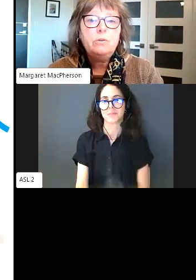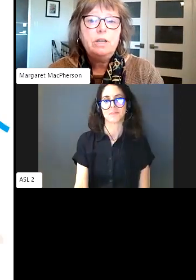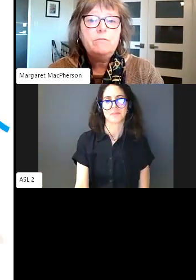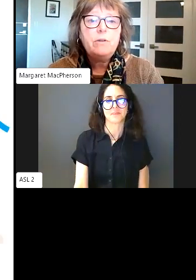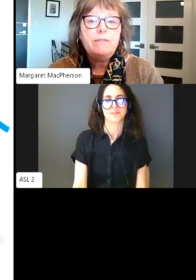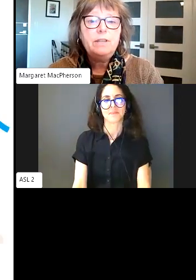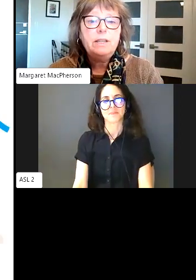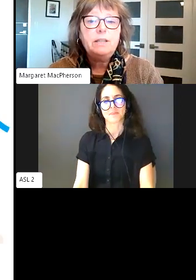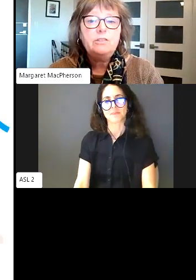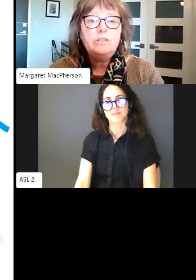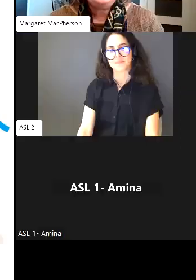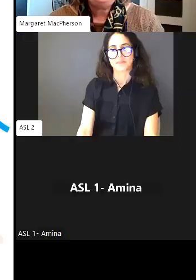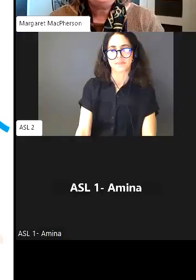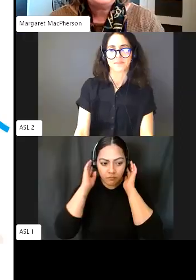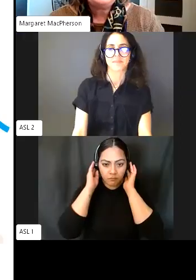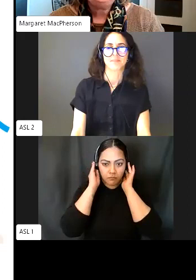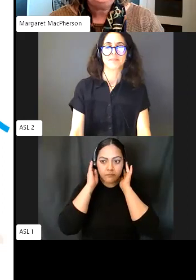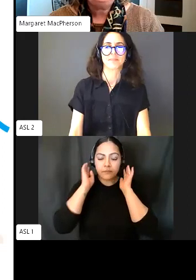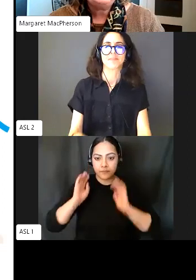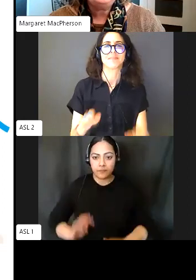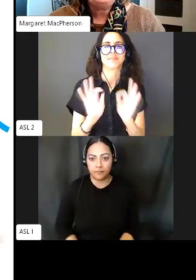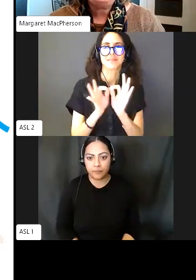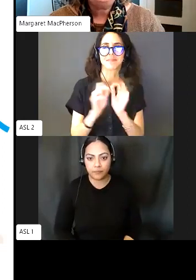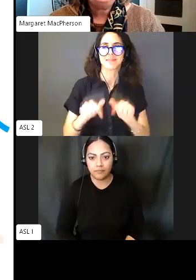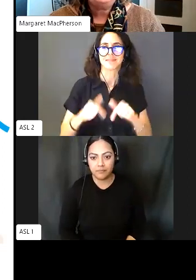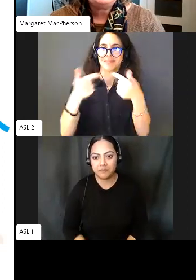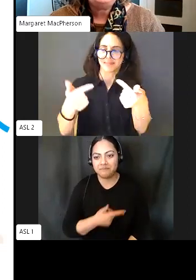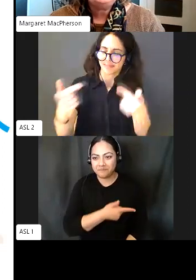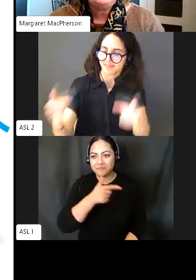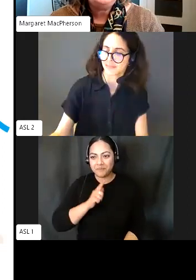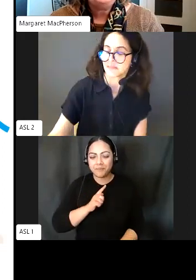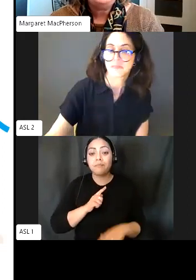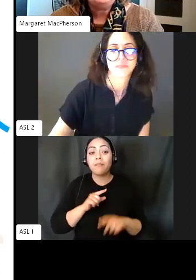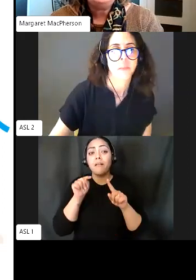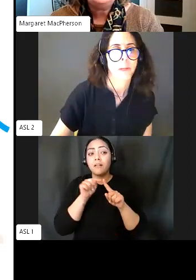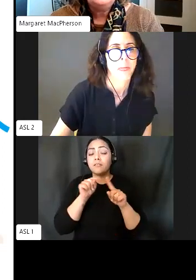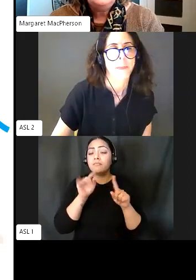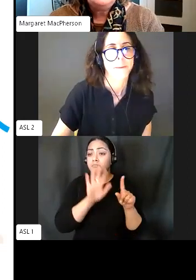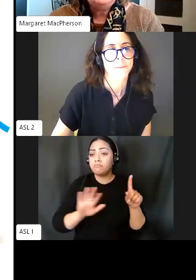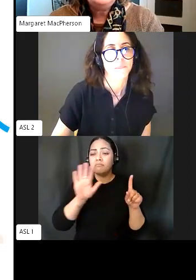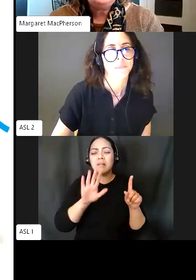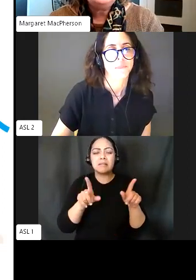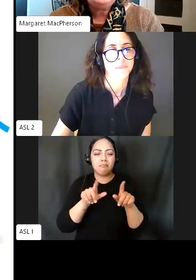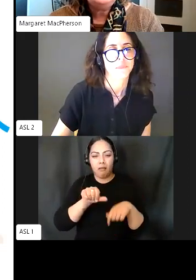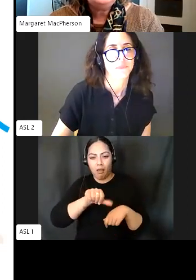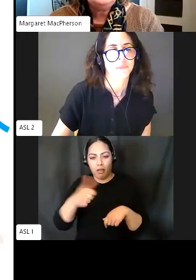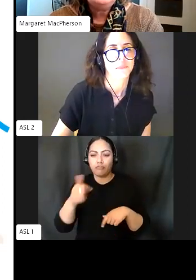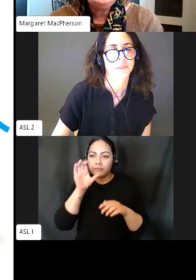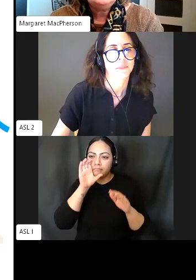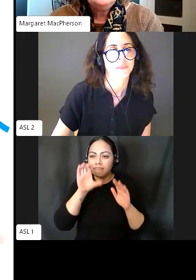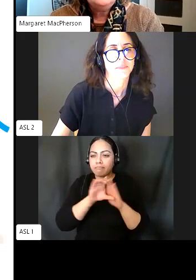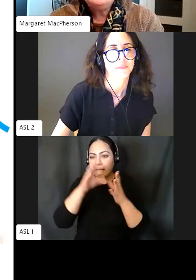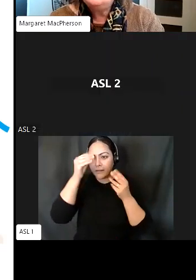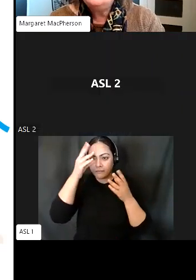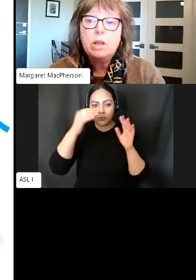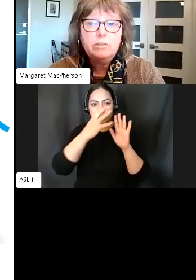This is also an infographic that just takes us back to this bigger picture of a pan-Canadian approach in which